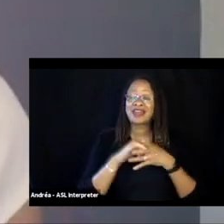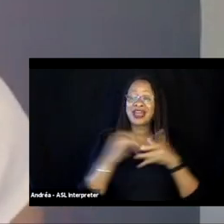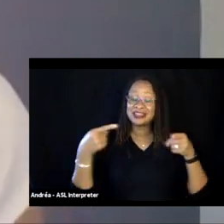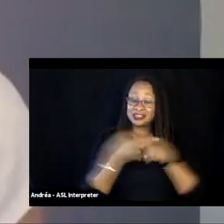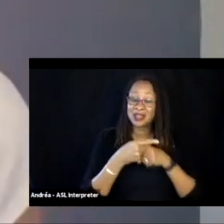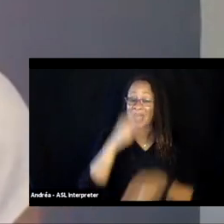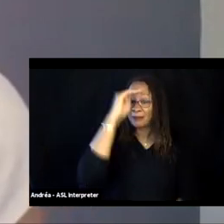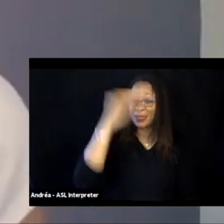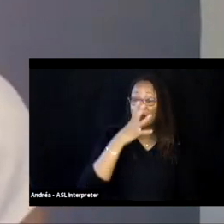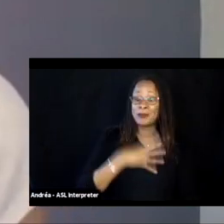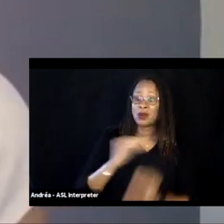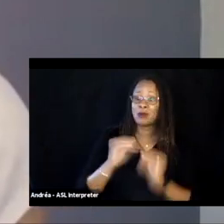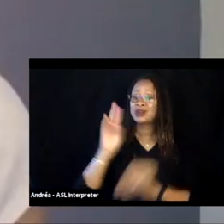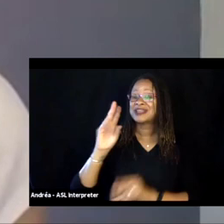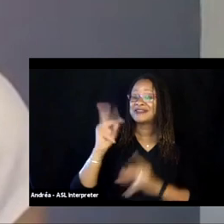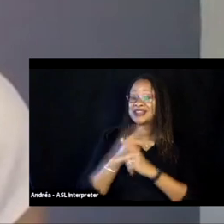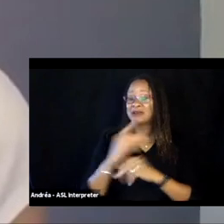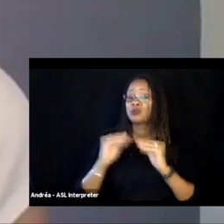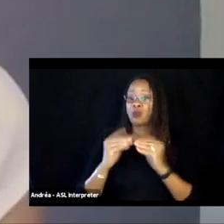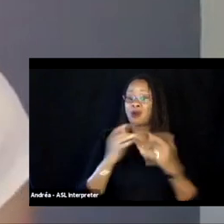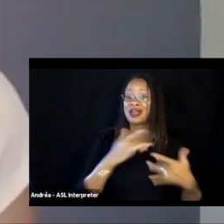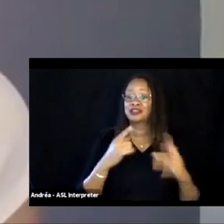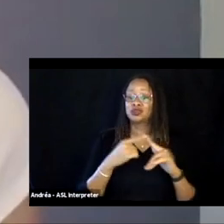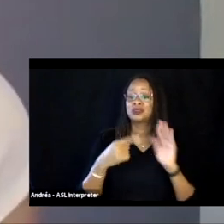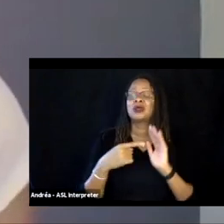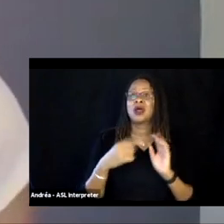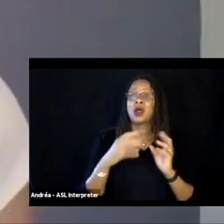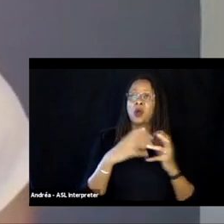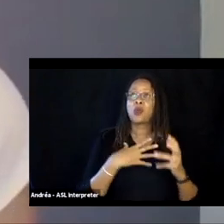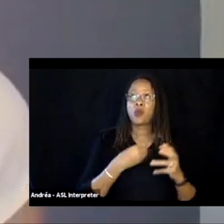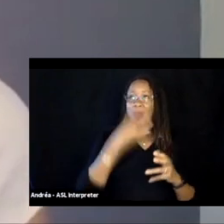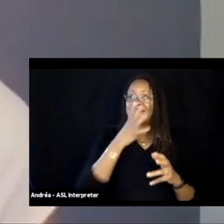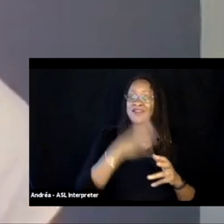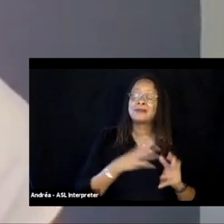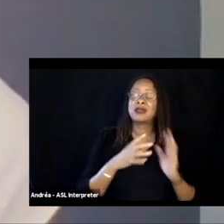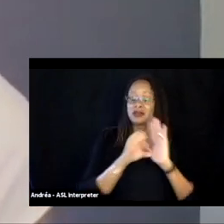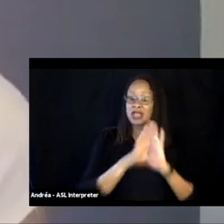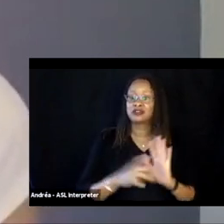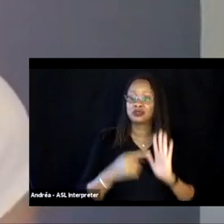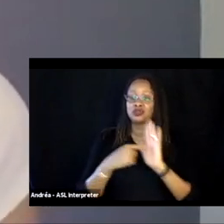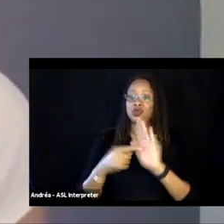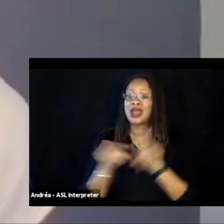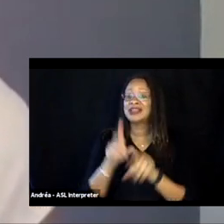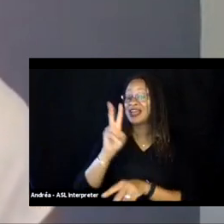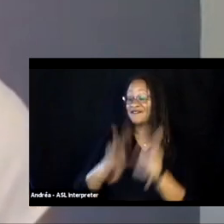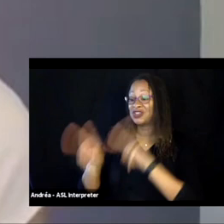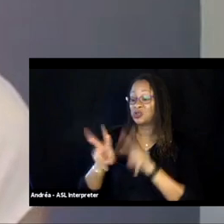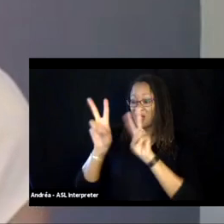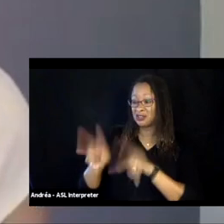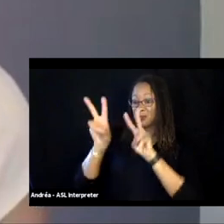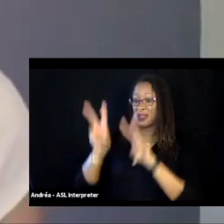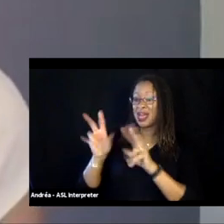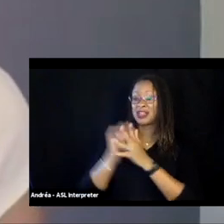women are 7 times more likely than white characters to be, white women characters to be shown as visually objectified. Again, that's what the camera